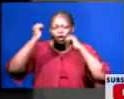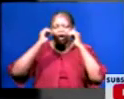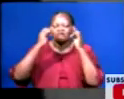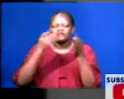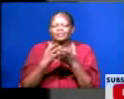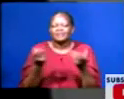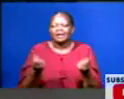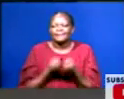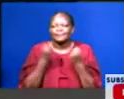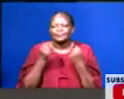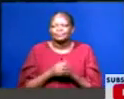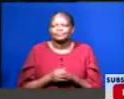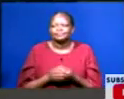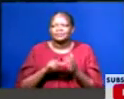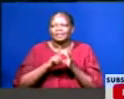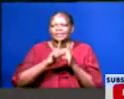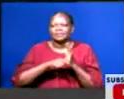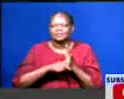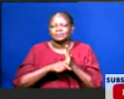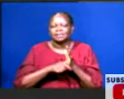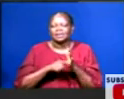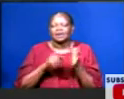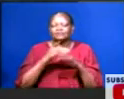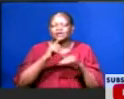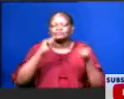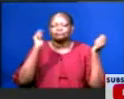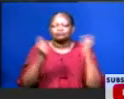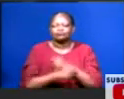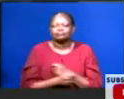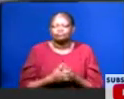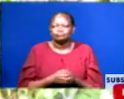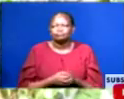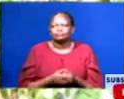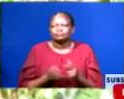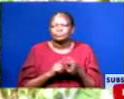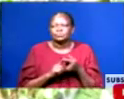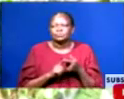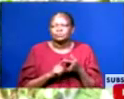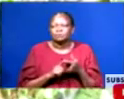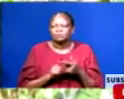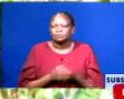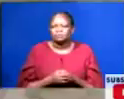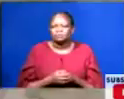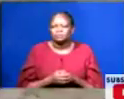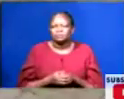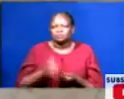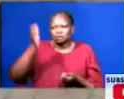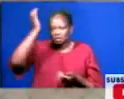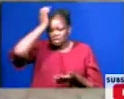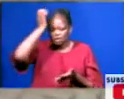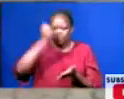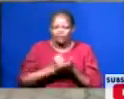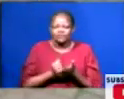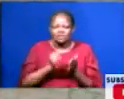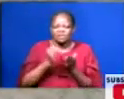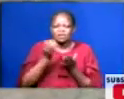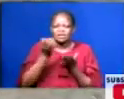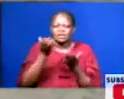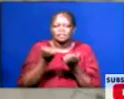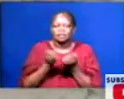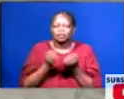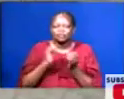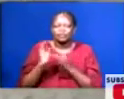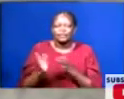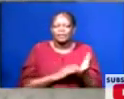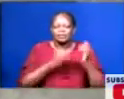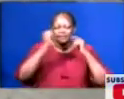happened. Shortly after the coup, Waithaka was displaced. The headquarters needed to reorganize the Air Force, but then setting it